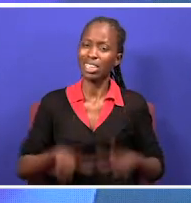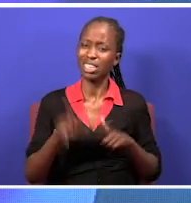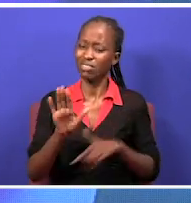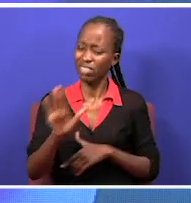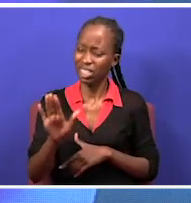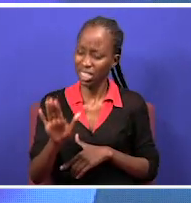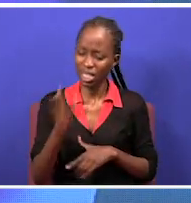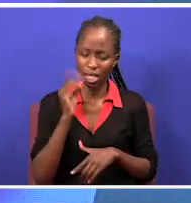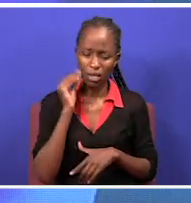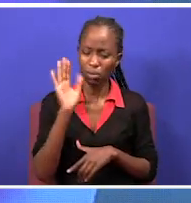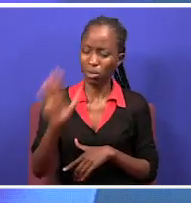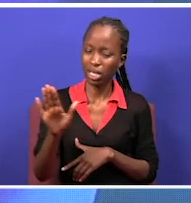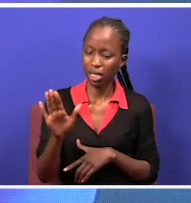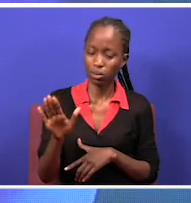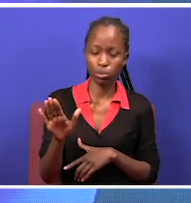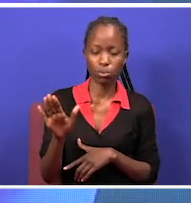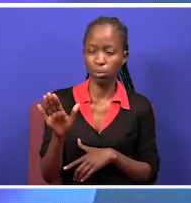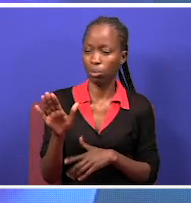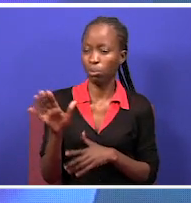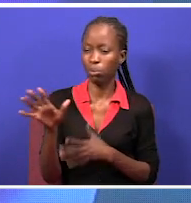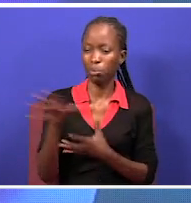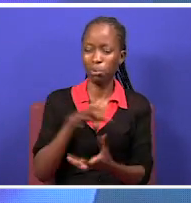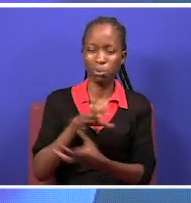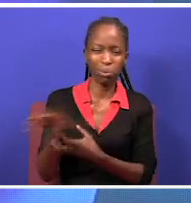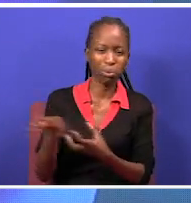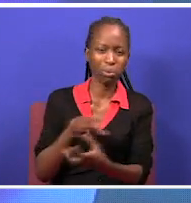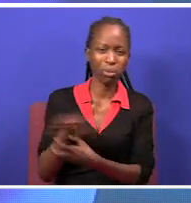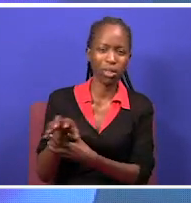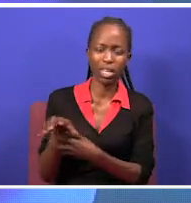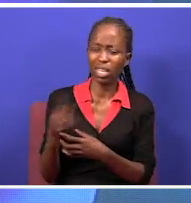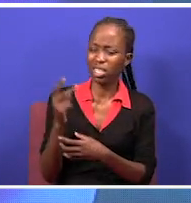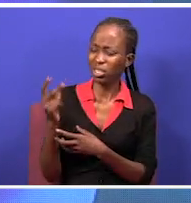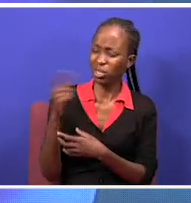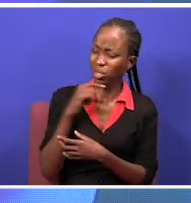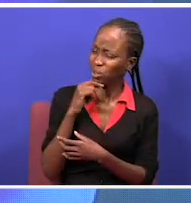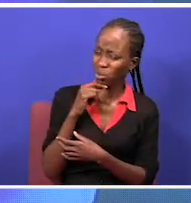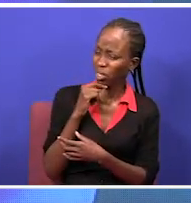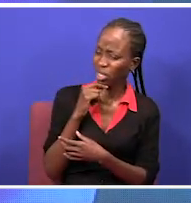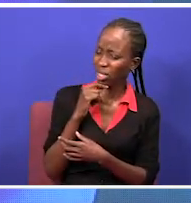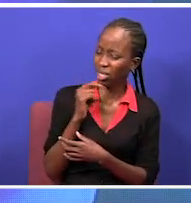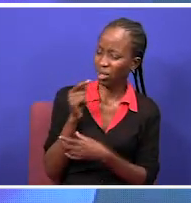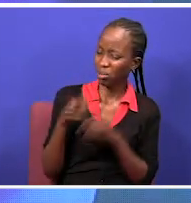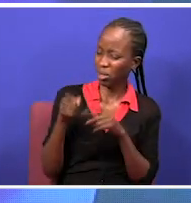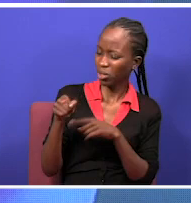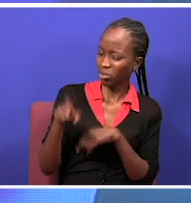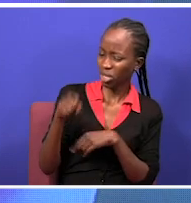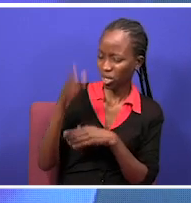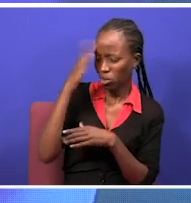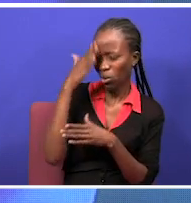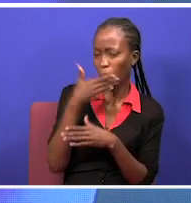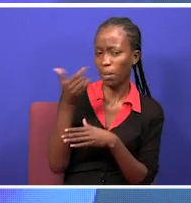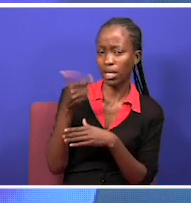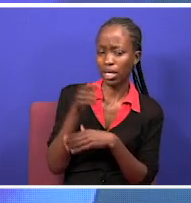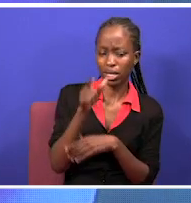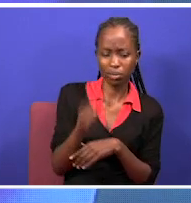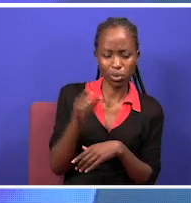their homes are a wreck. I mean, you're looking and you're like, excuse me, this fellow should know better. This woman should